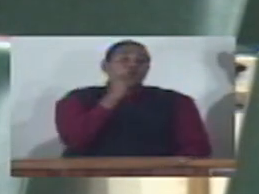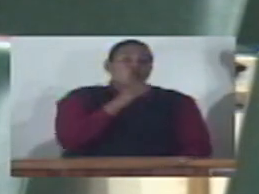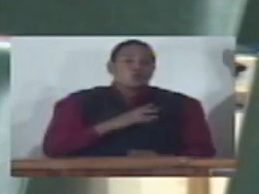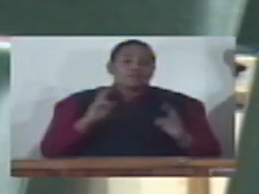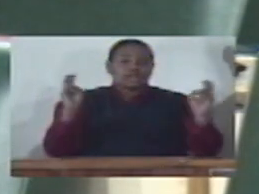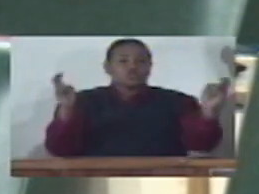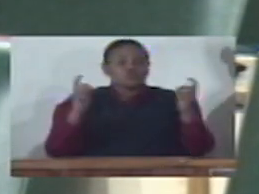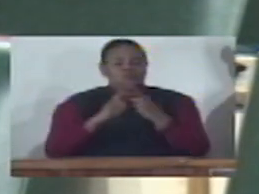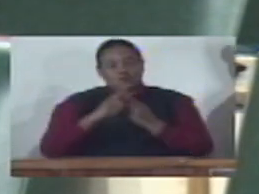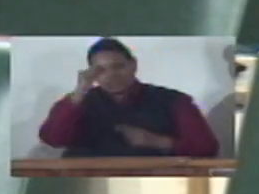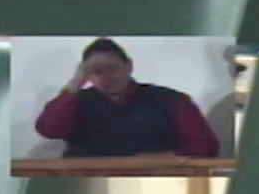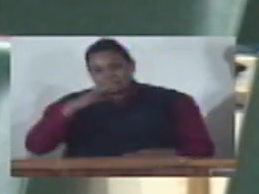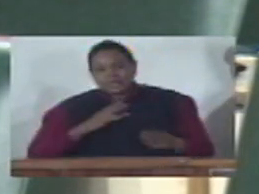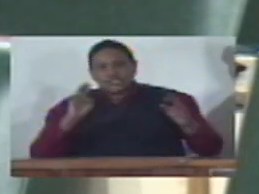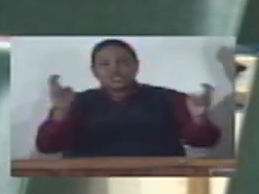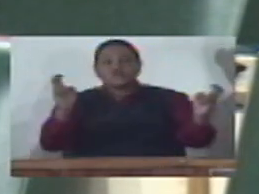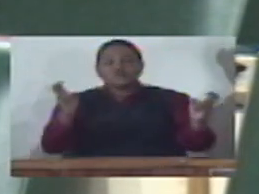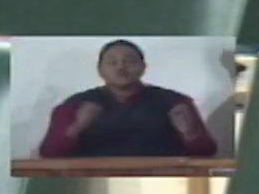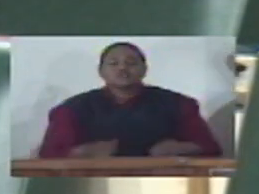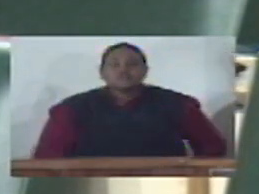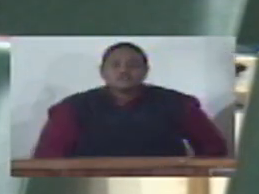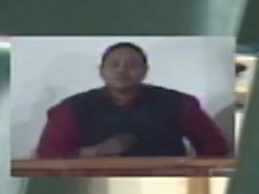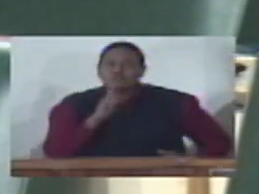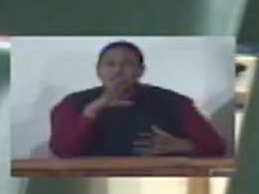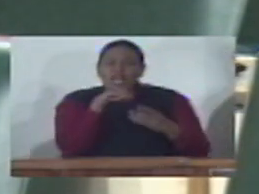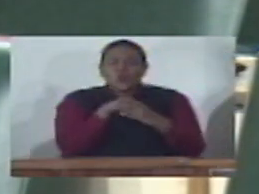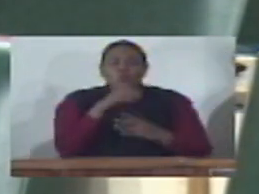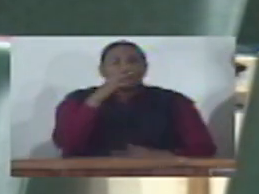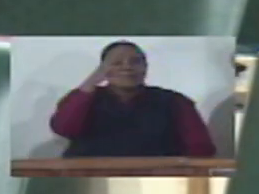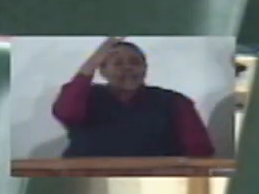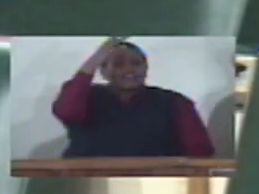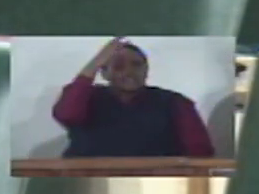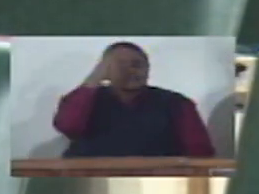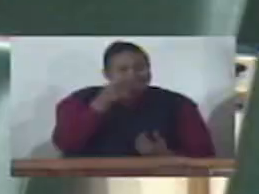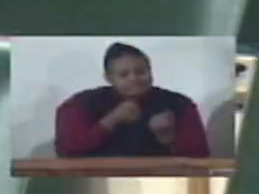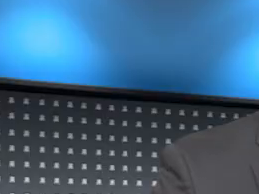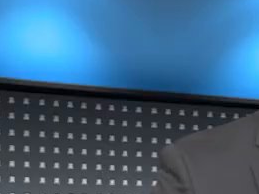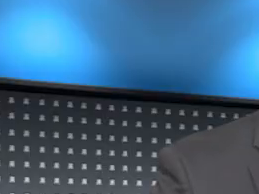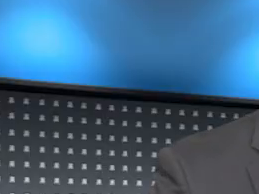male-centered parenting seminars were being conducted through the men's desk at the Bureau of Gender